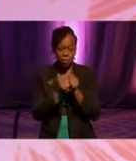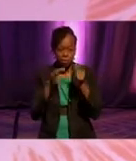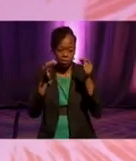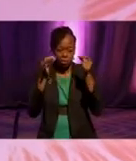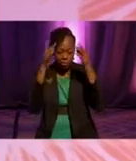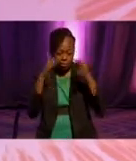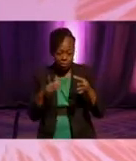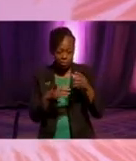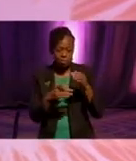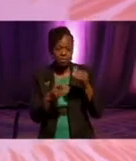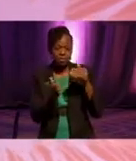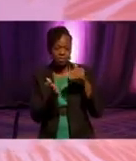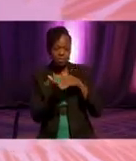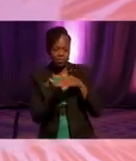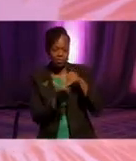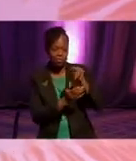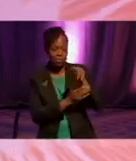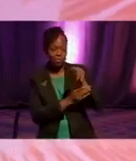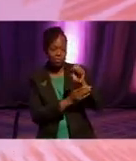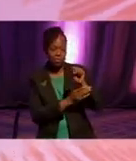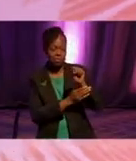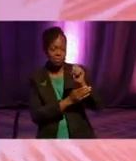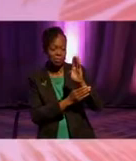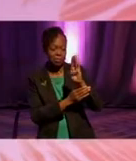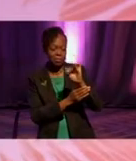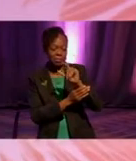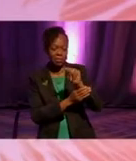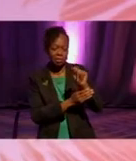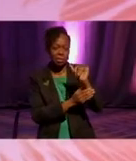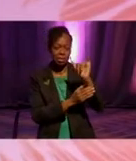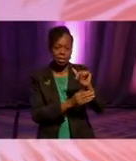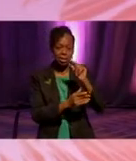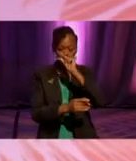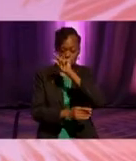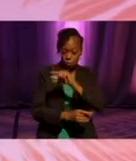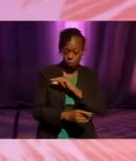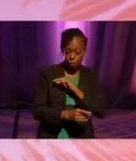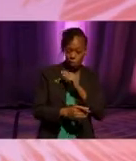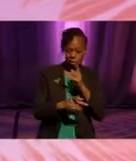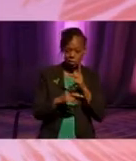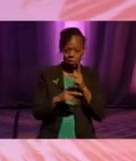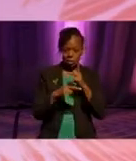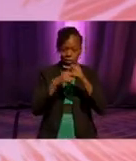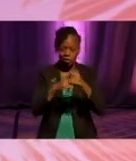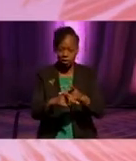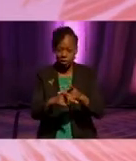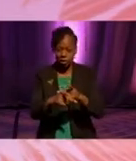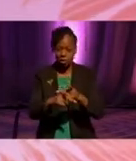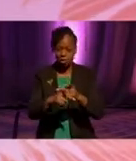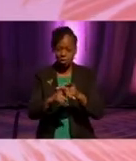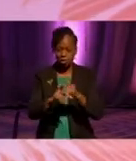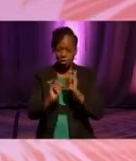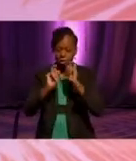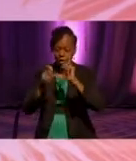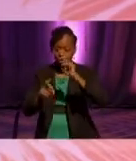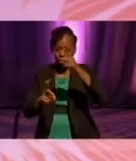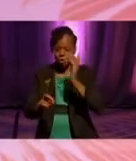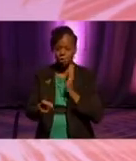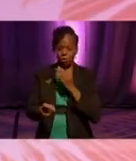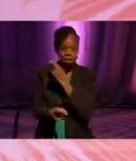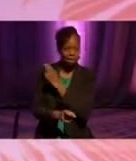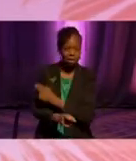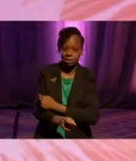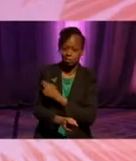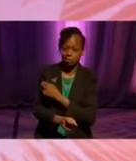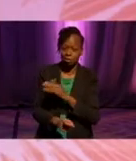Dr. Nesbitt that the quality of care being delivered at one of our hospitals for delivery and new moms wasn't up